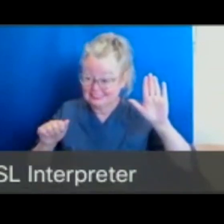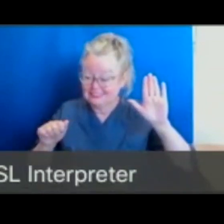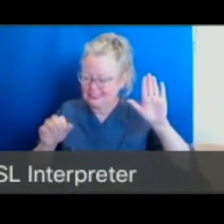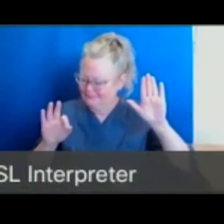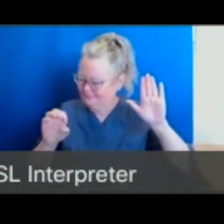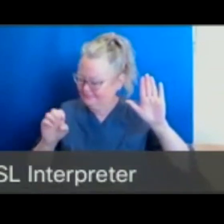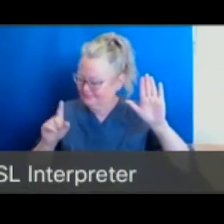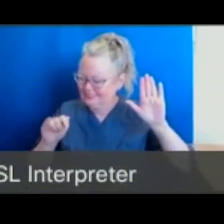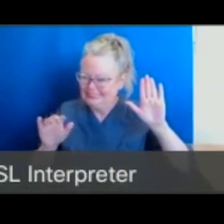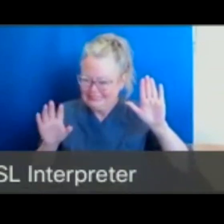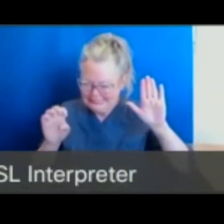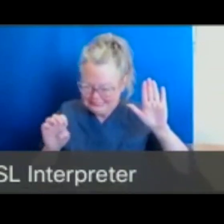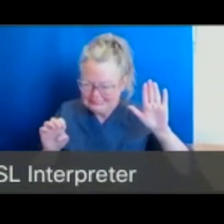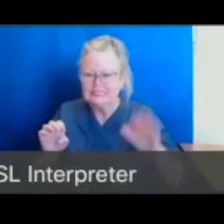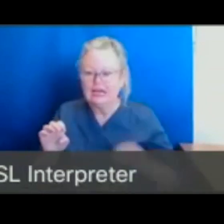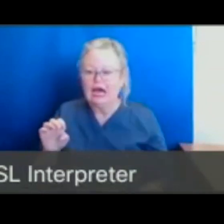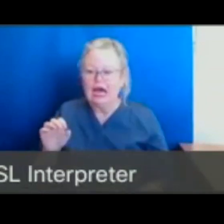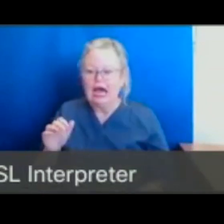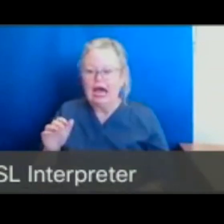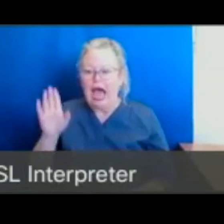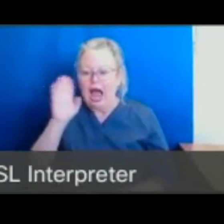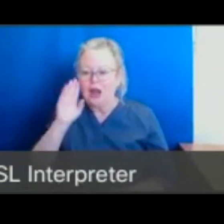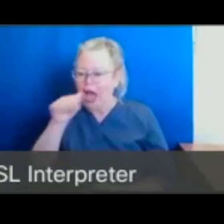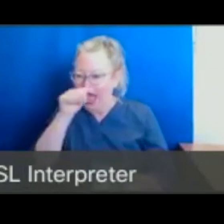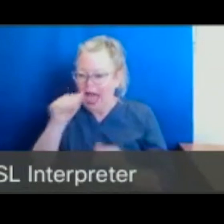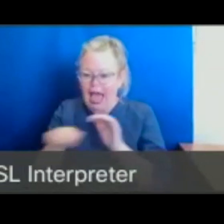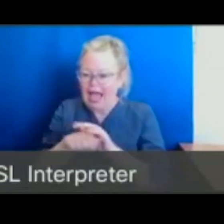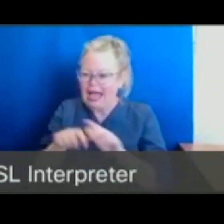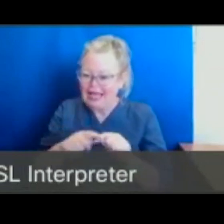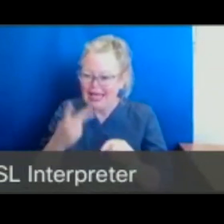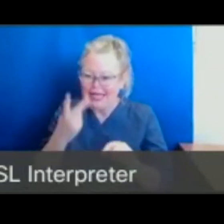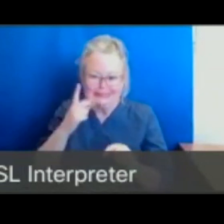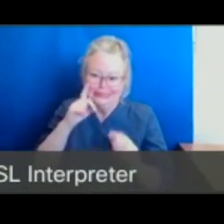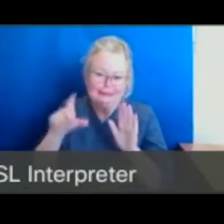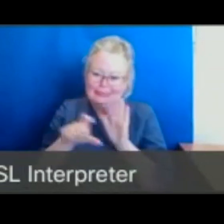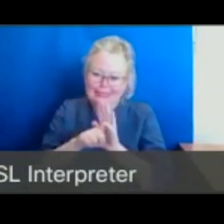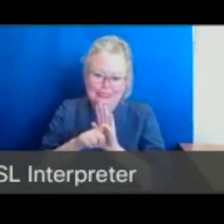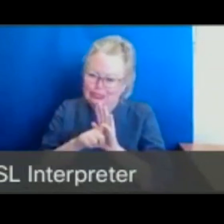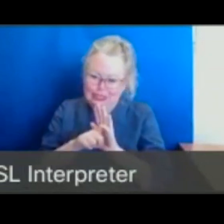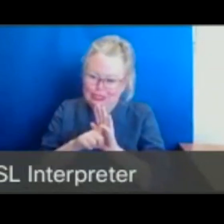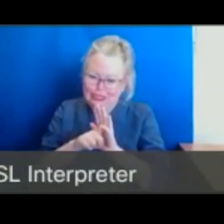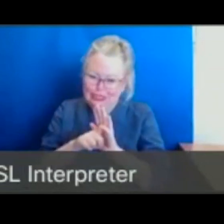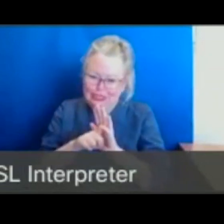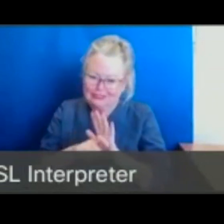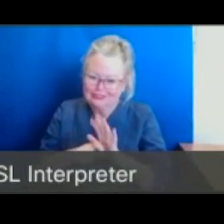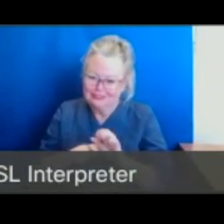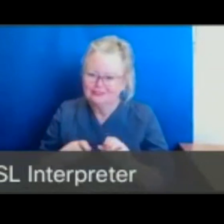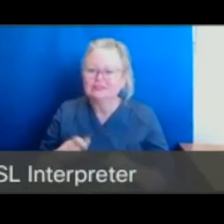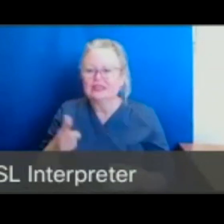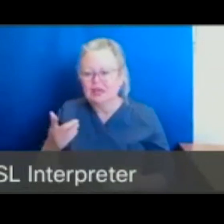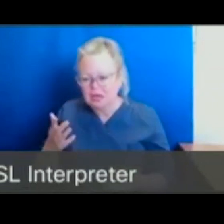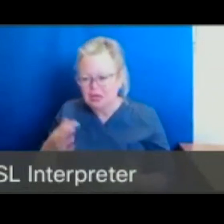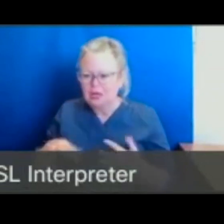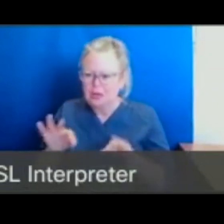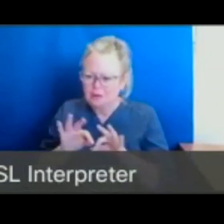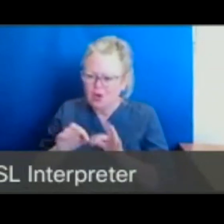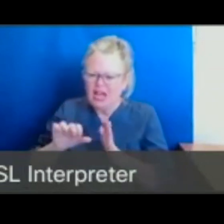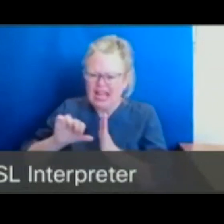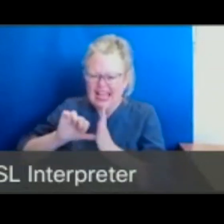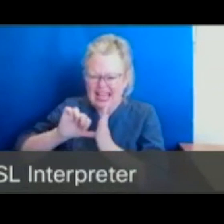though I'm not officially here an IES expert, but I want to underscore